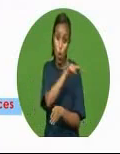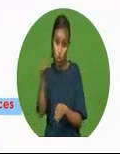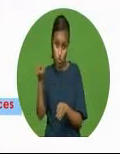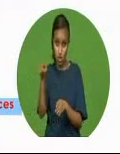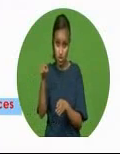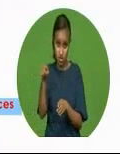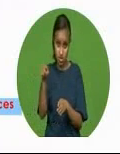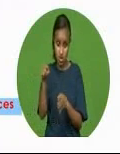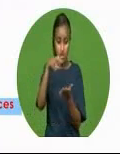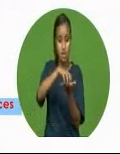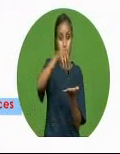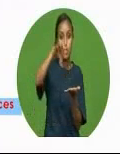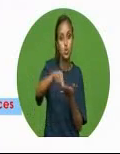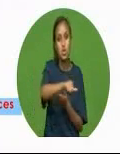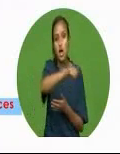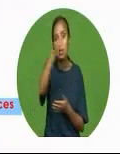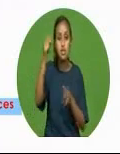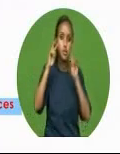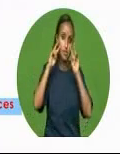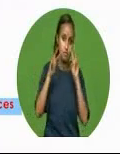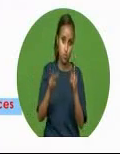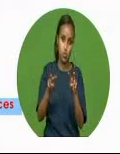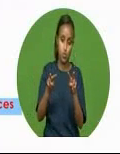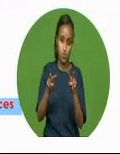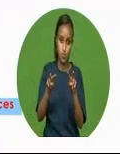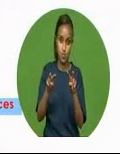horizontal line and project it on the other view.